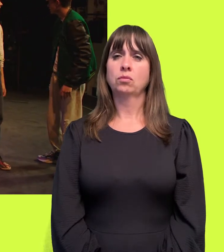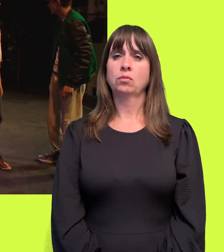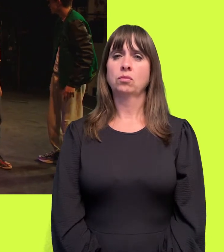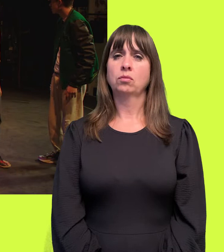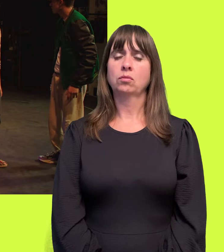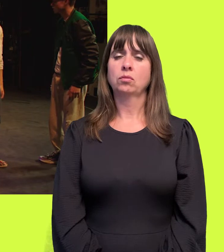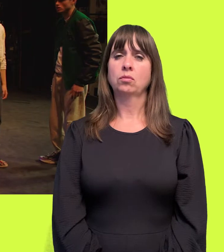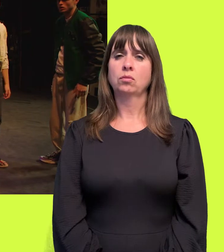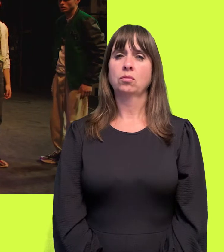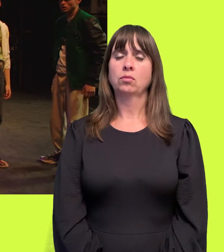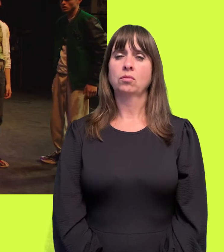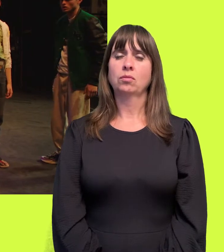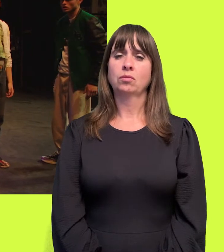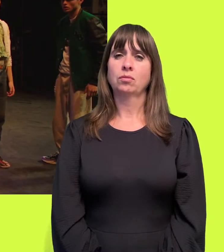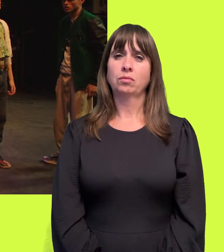Okay.